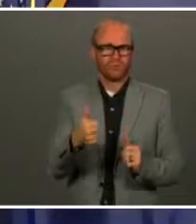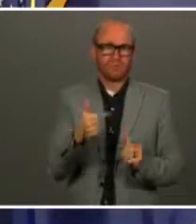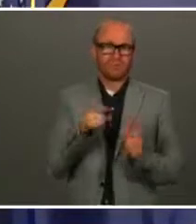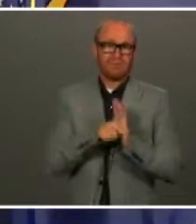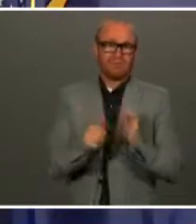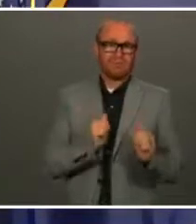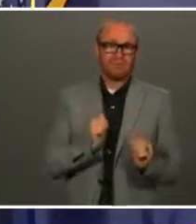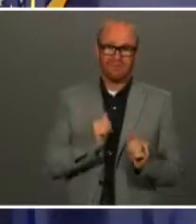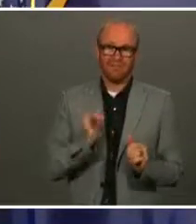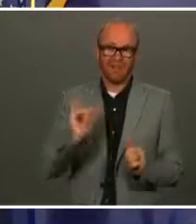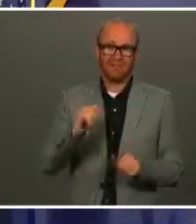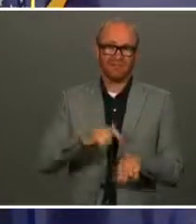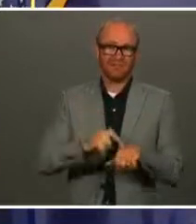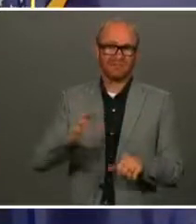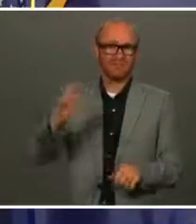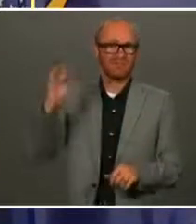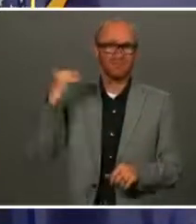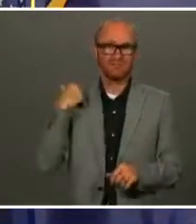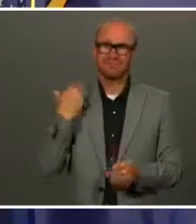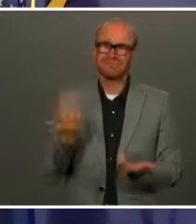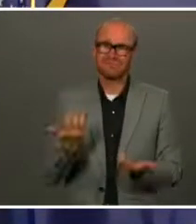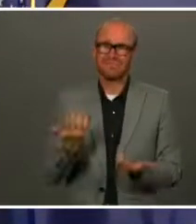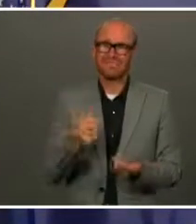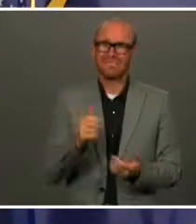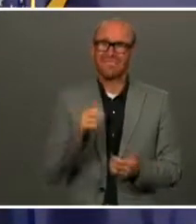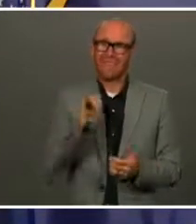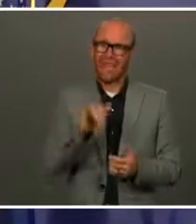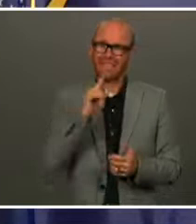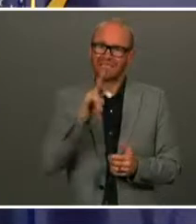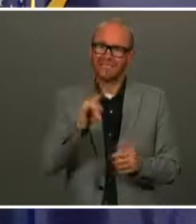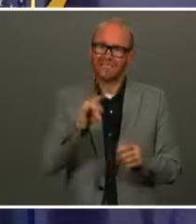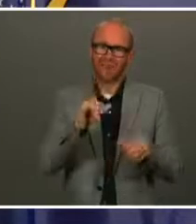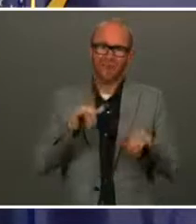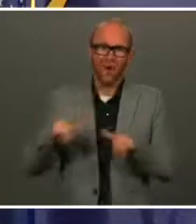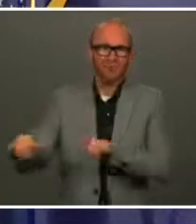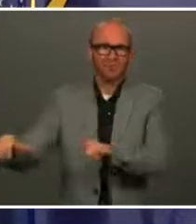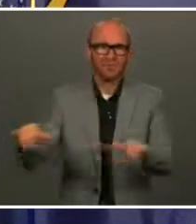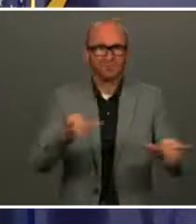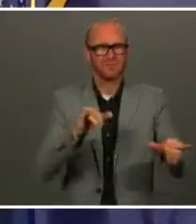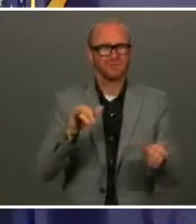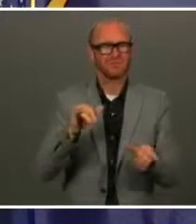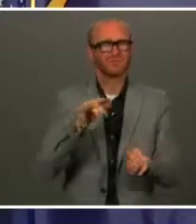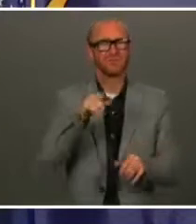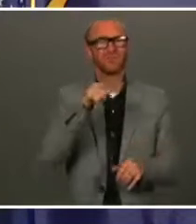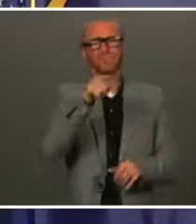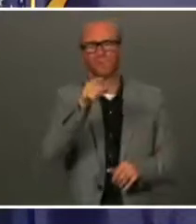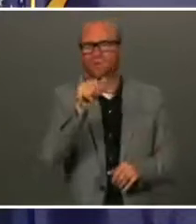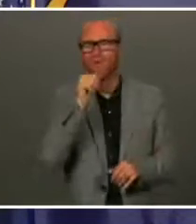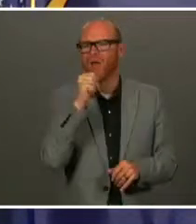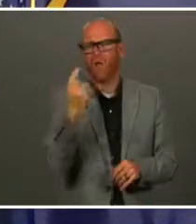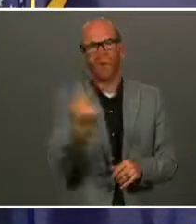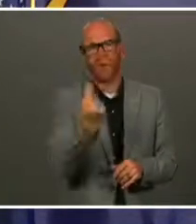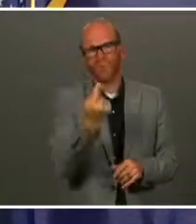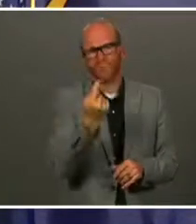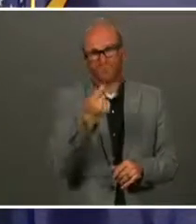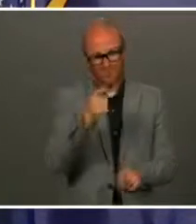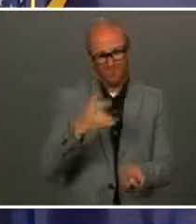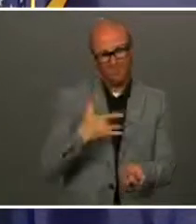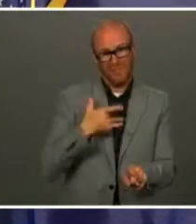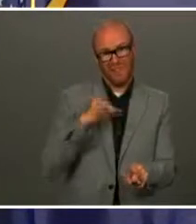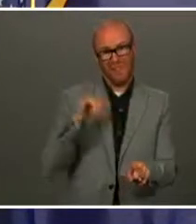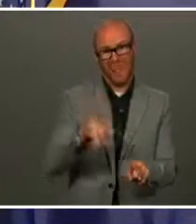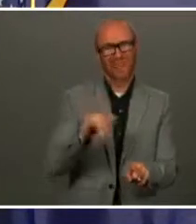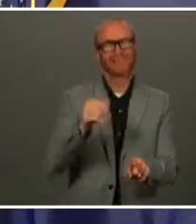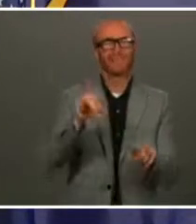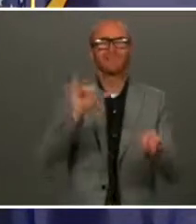and it's not uncommon. You are certainly not alone if you are feeling those things, and you are not